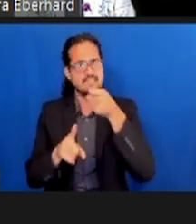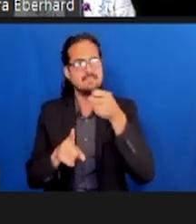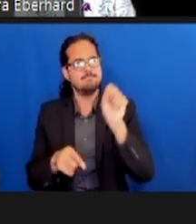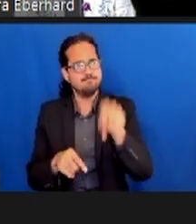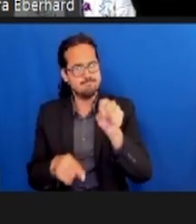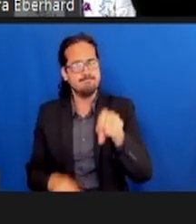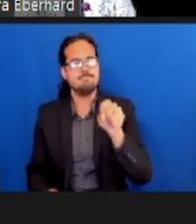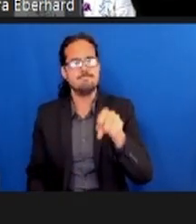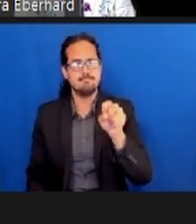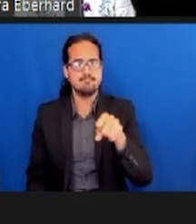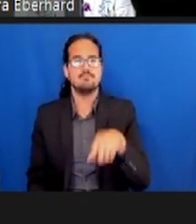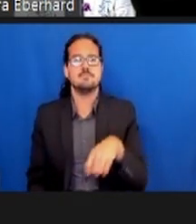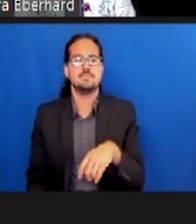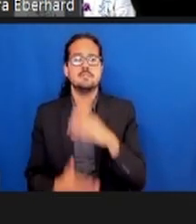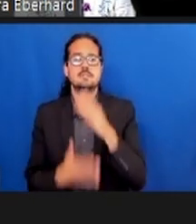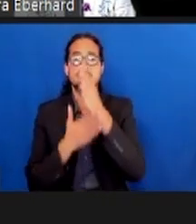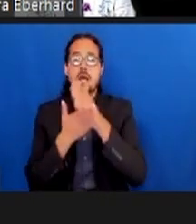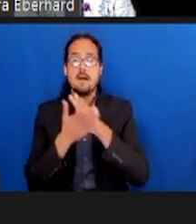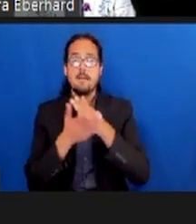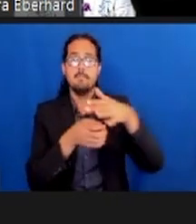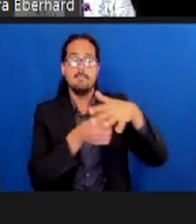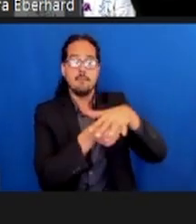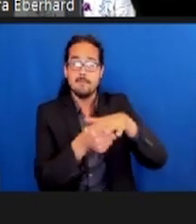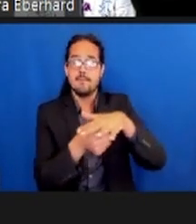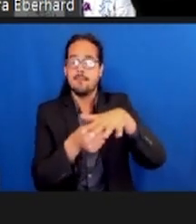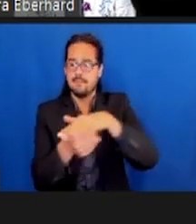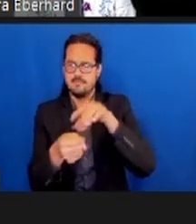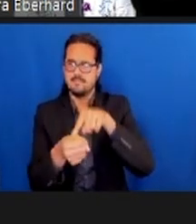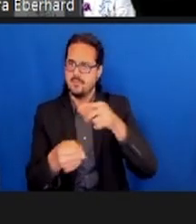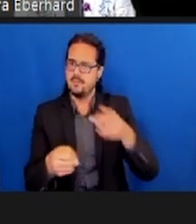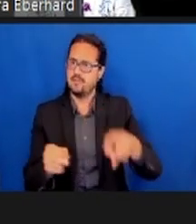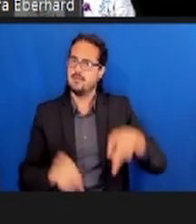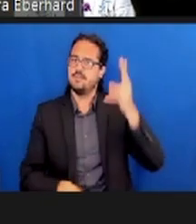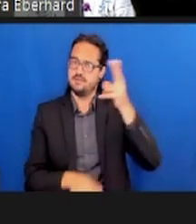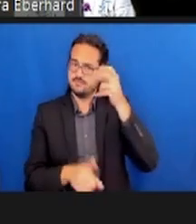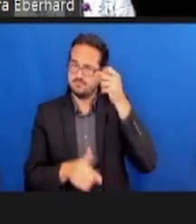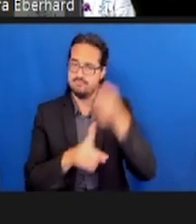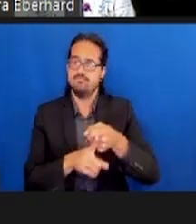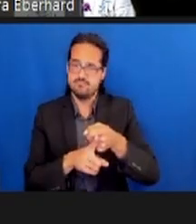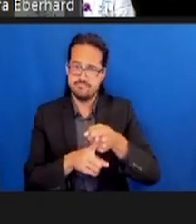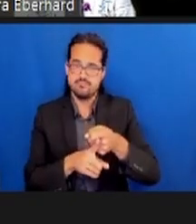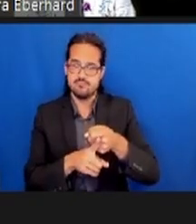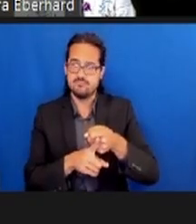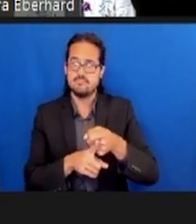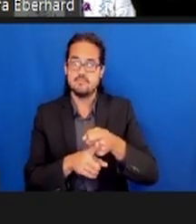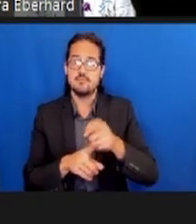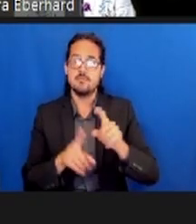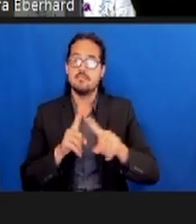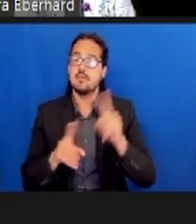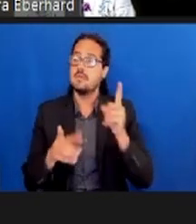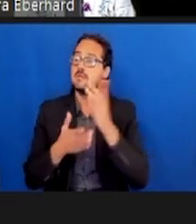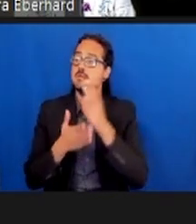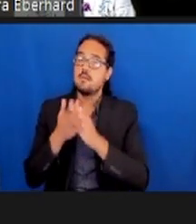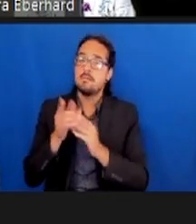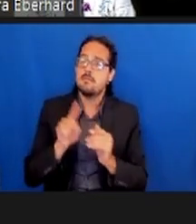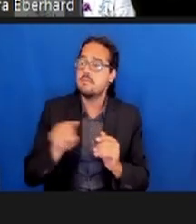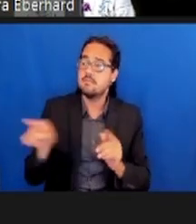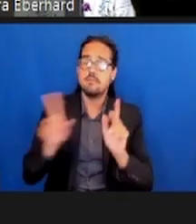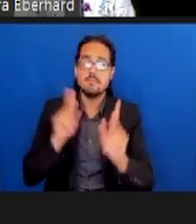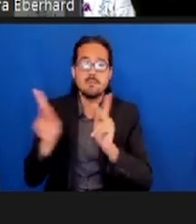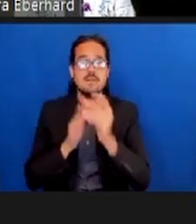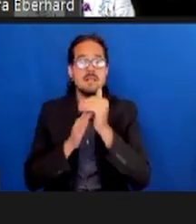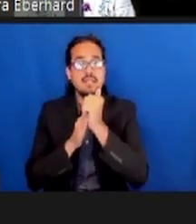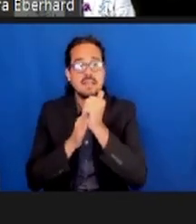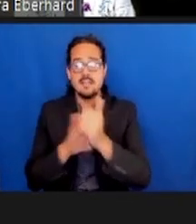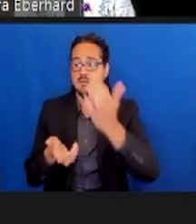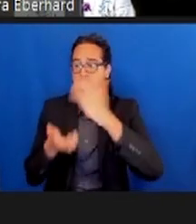state, thanks to the hard work of you all as a community and as of our partners, our case rates were